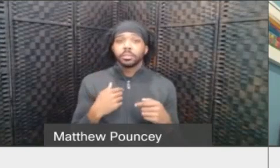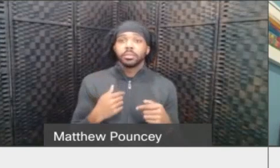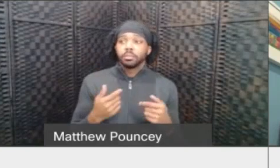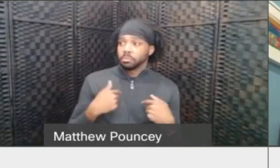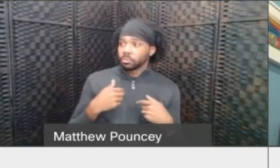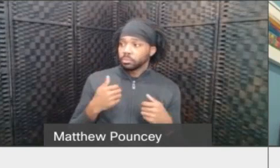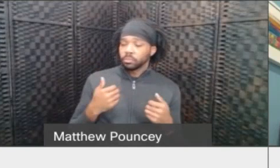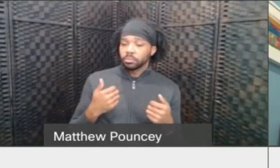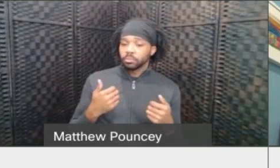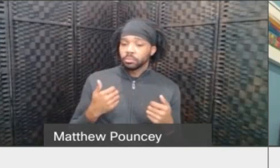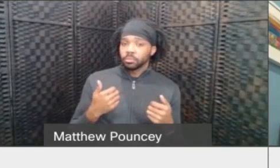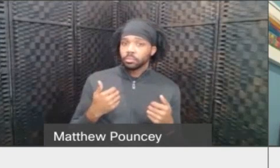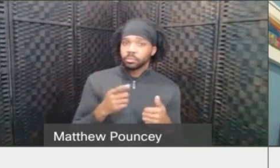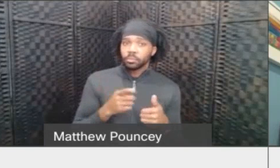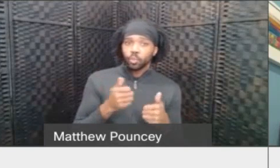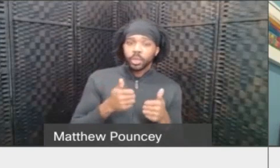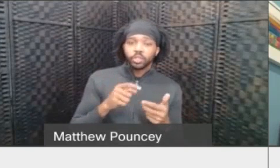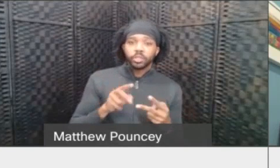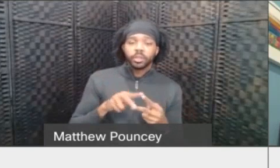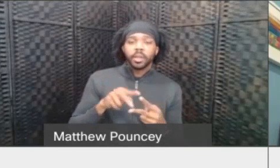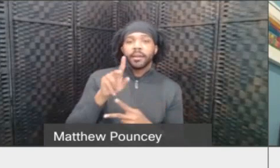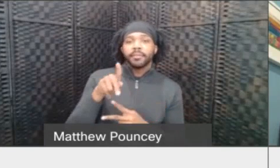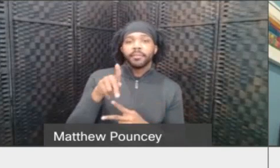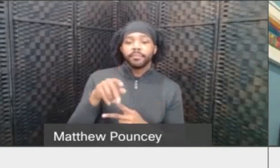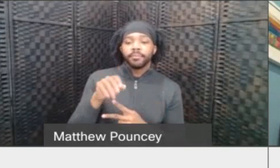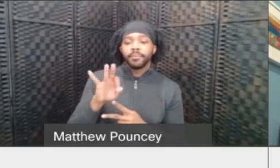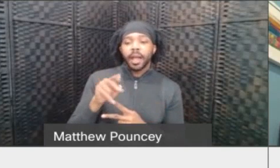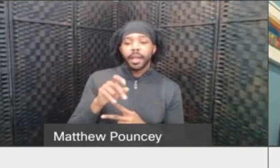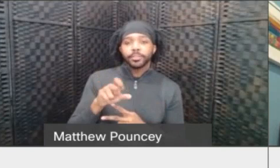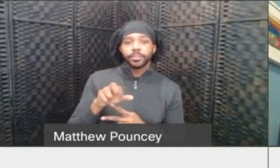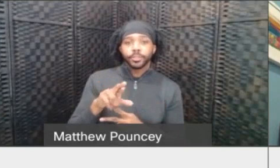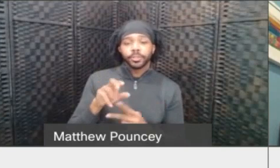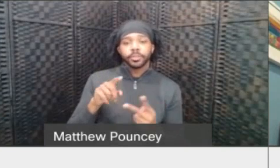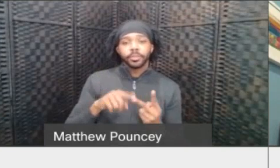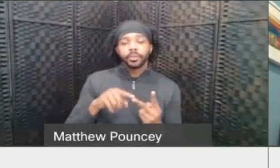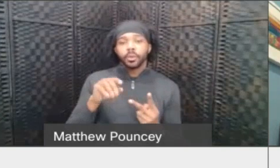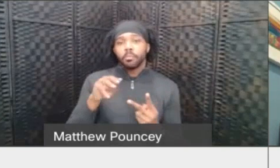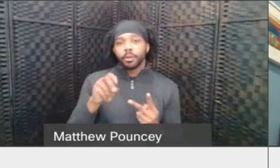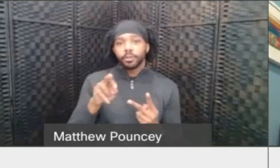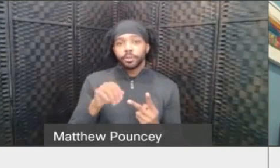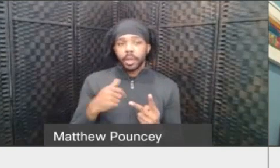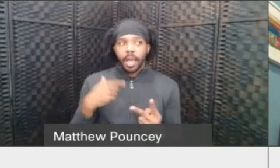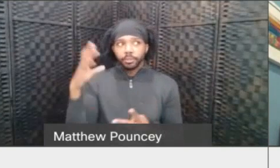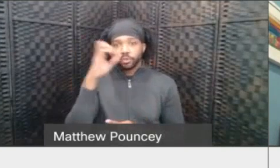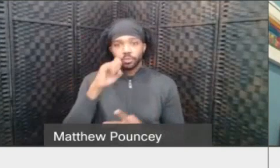I taken Pfizer or Moderna? So I assumed that meant Moderna was available.